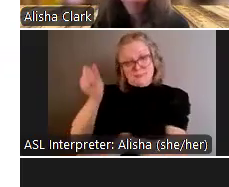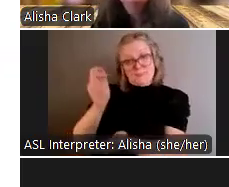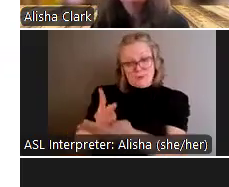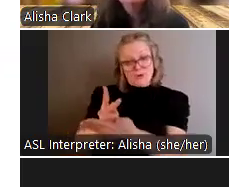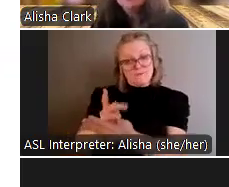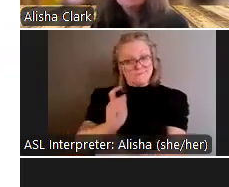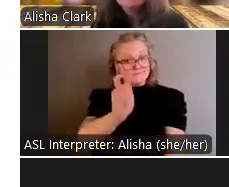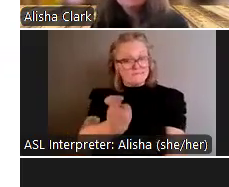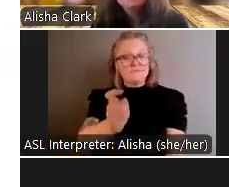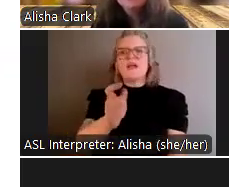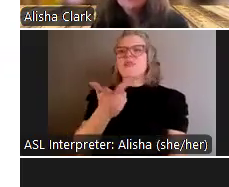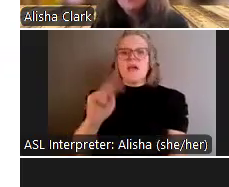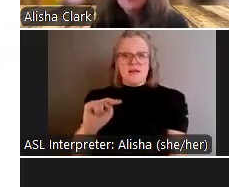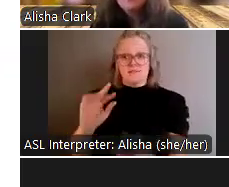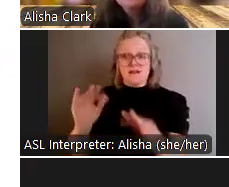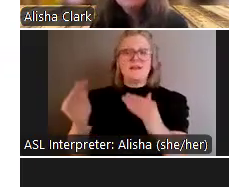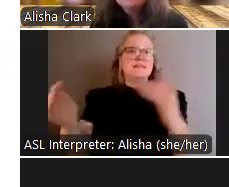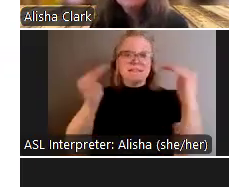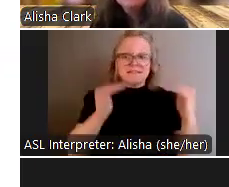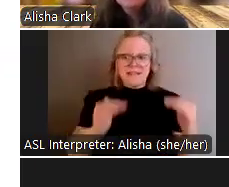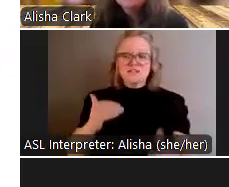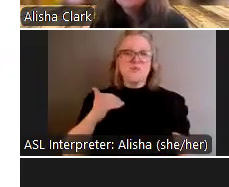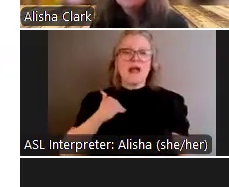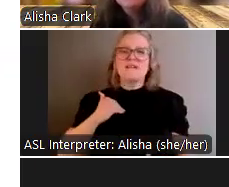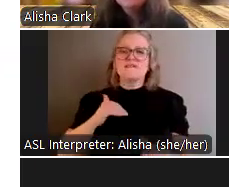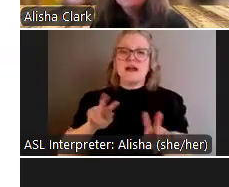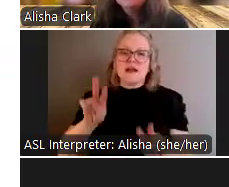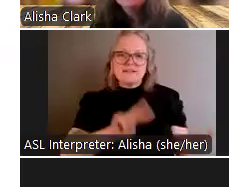assessment is conducted. Once